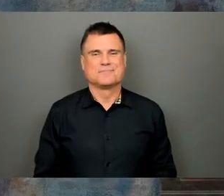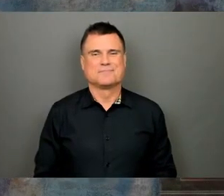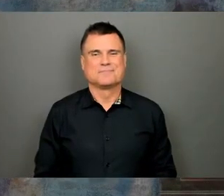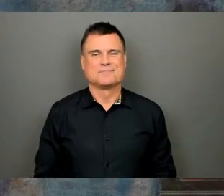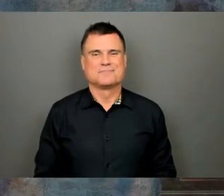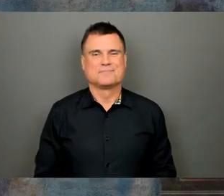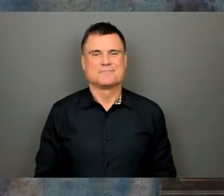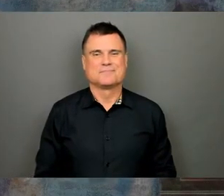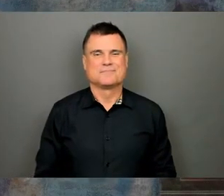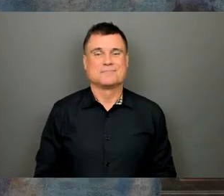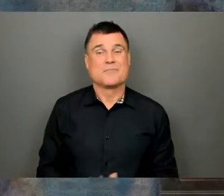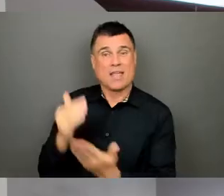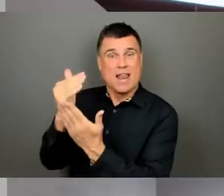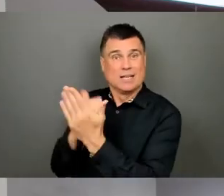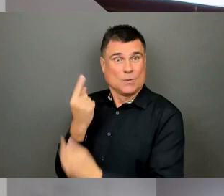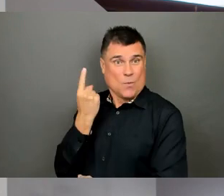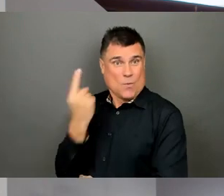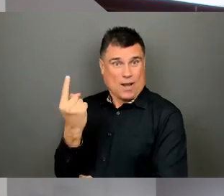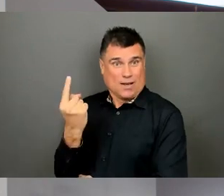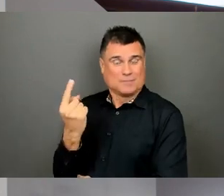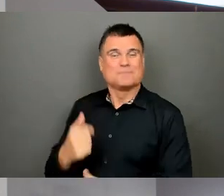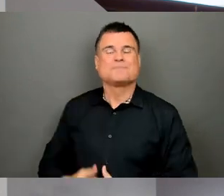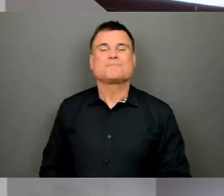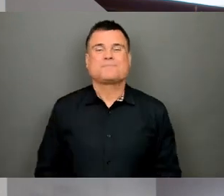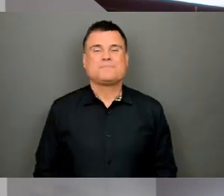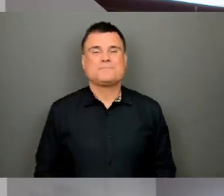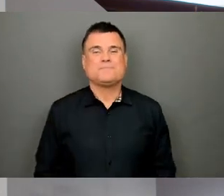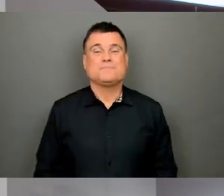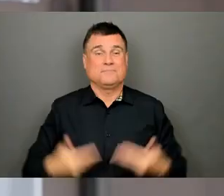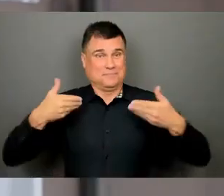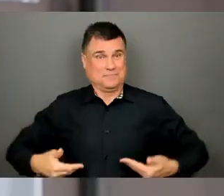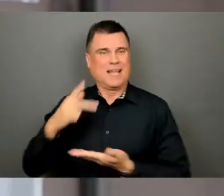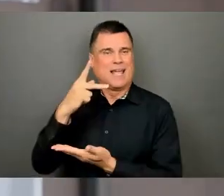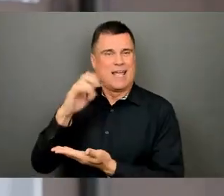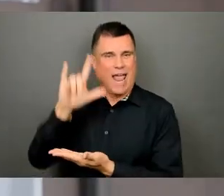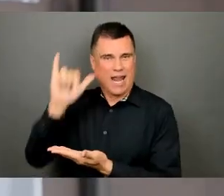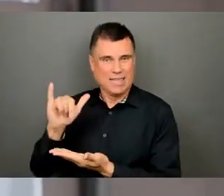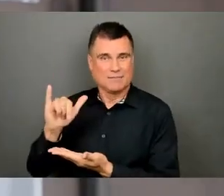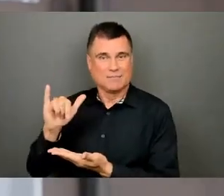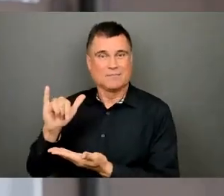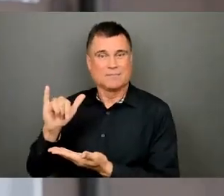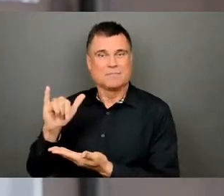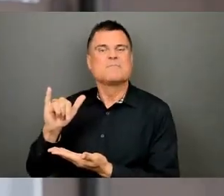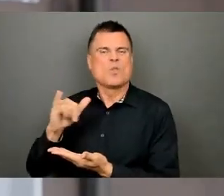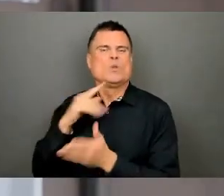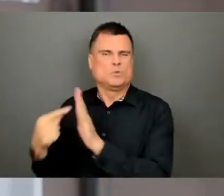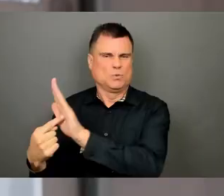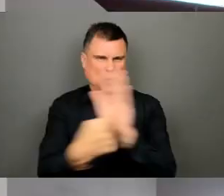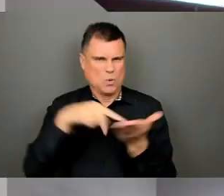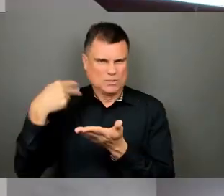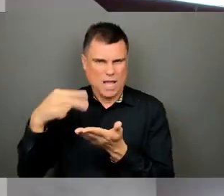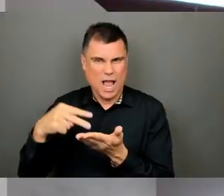Hip-hop Dance, Lesson 1. Welcome everybody. My name is Kelly Riccardi. I'll be your choreographer dancer. Number